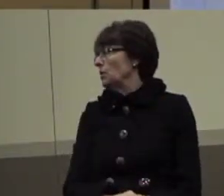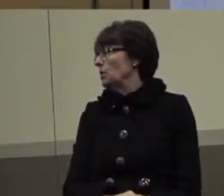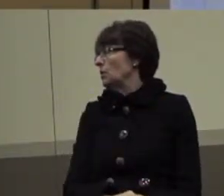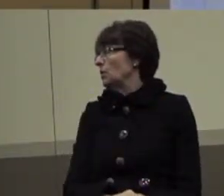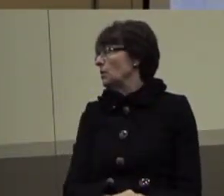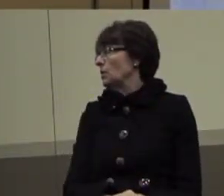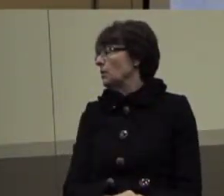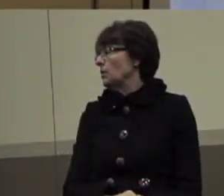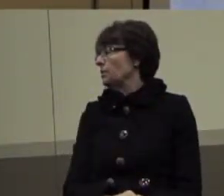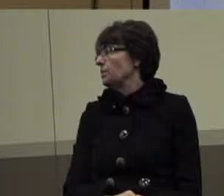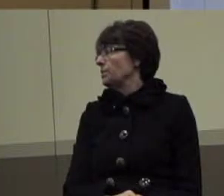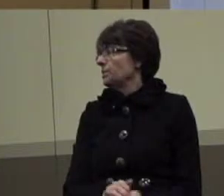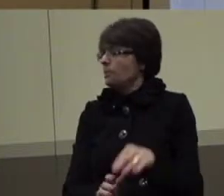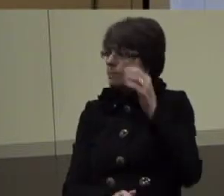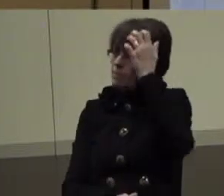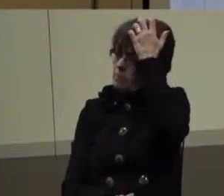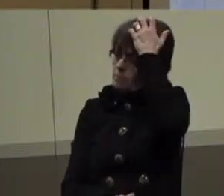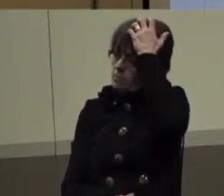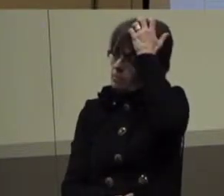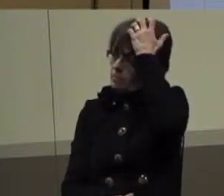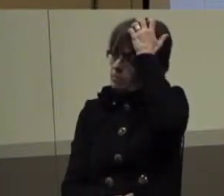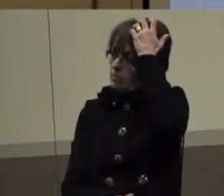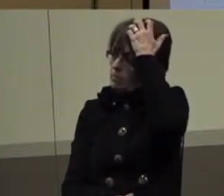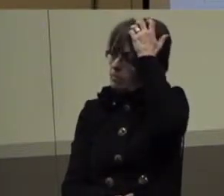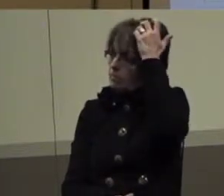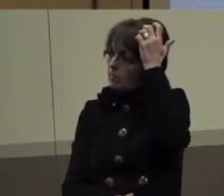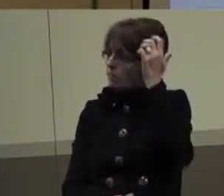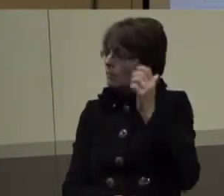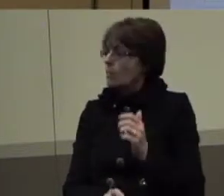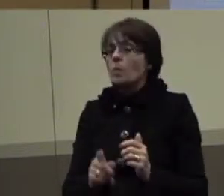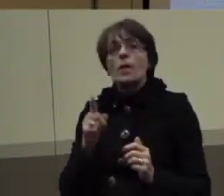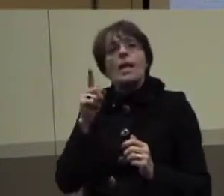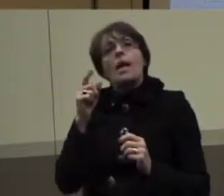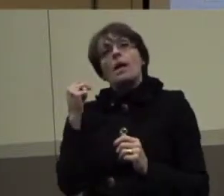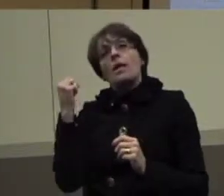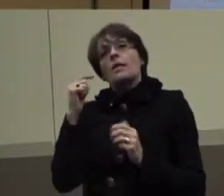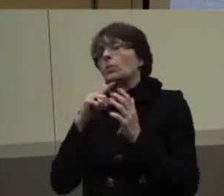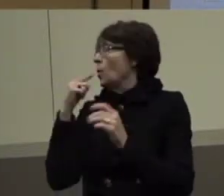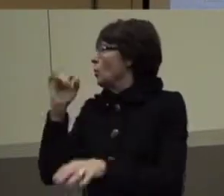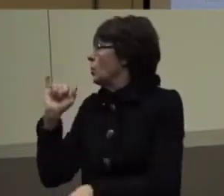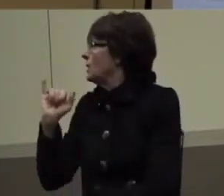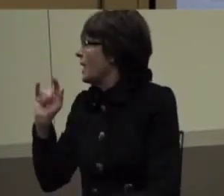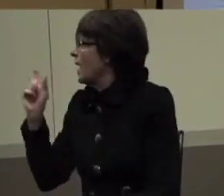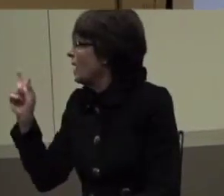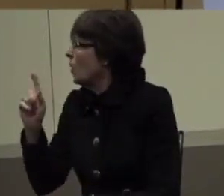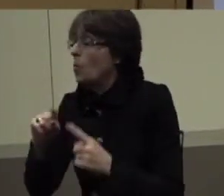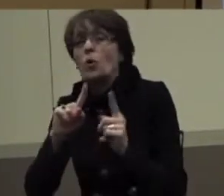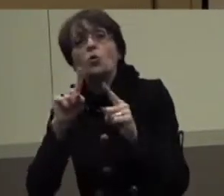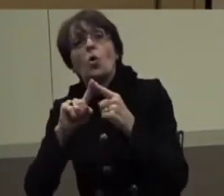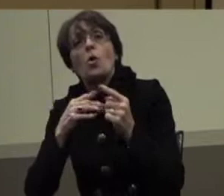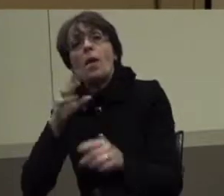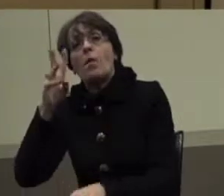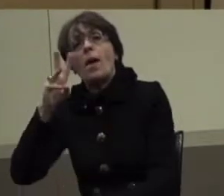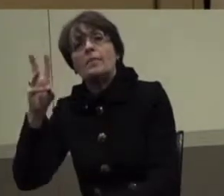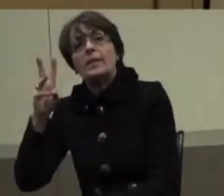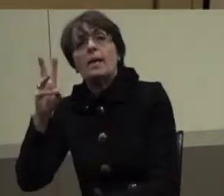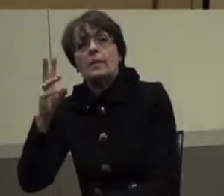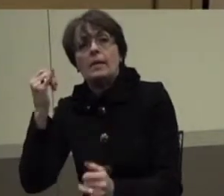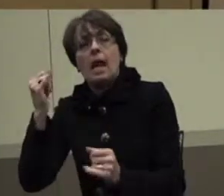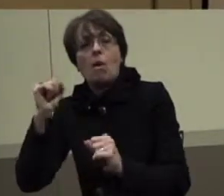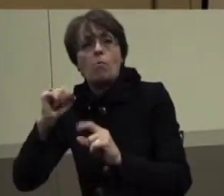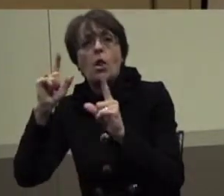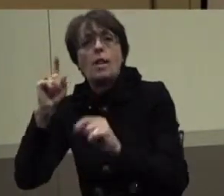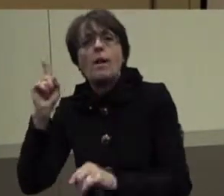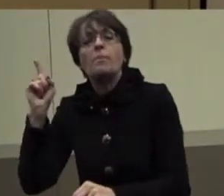Sorry, I had it open. Okay, this is what it looks like when you go to my website now and pull this up. It's called